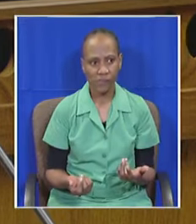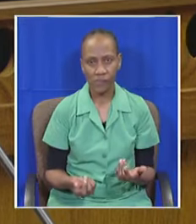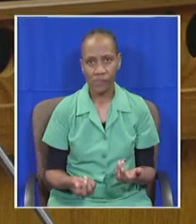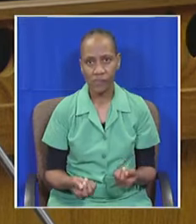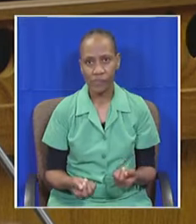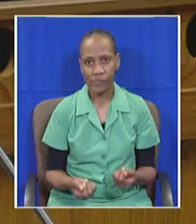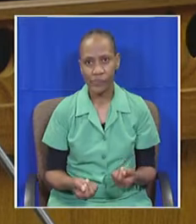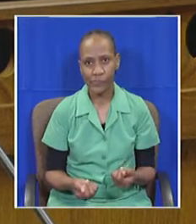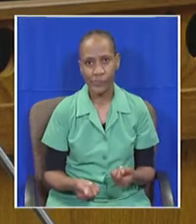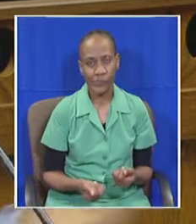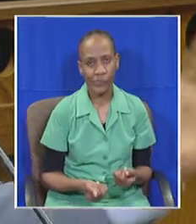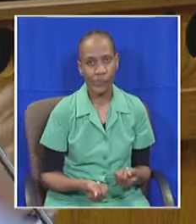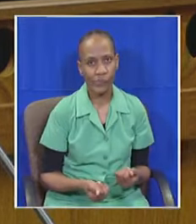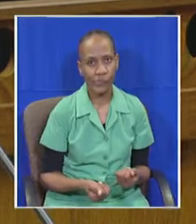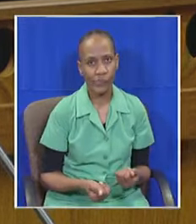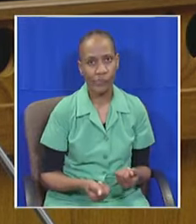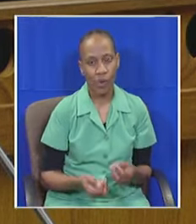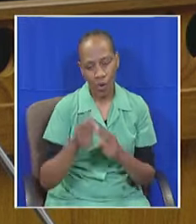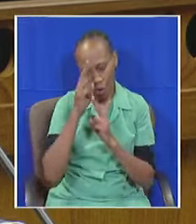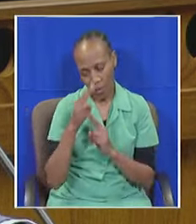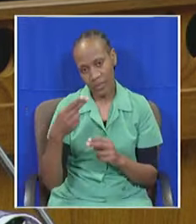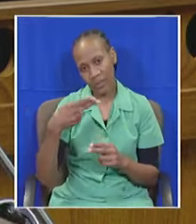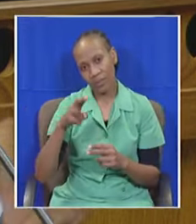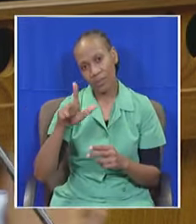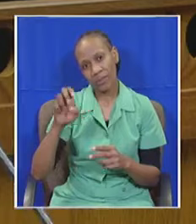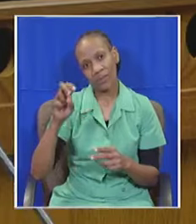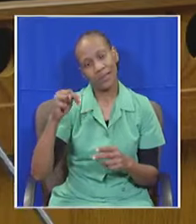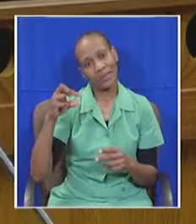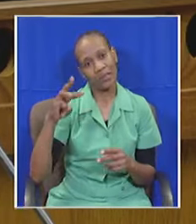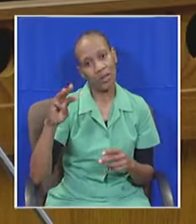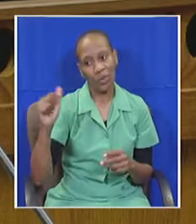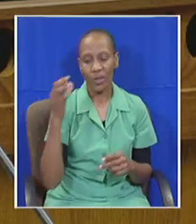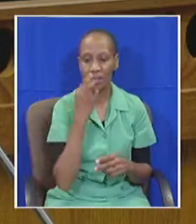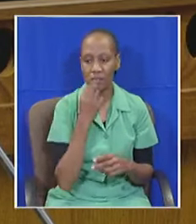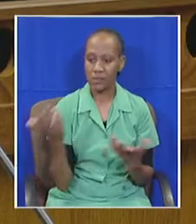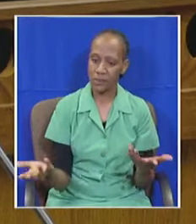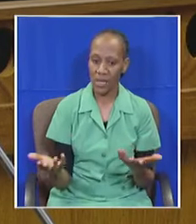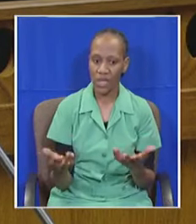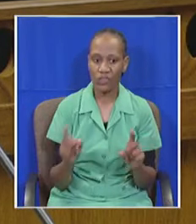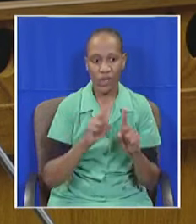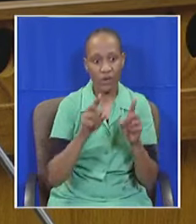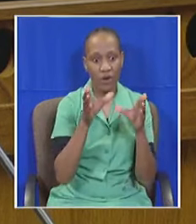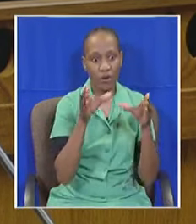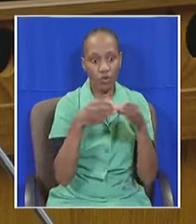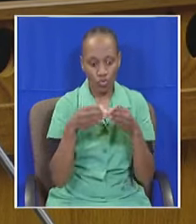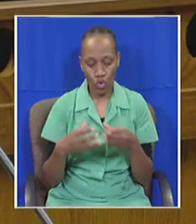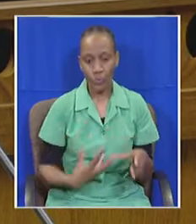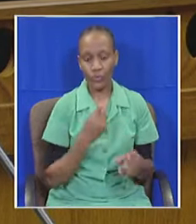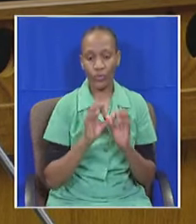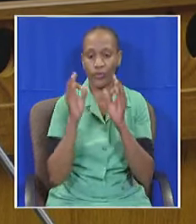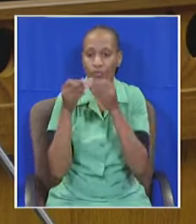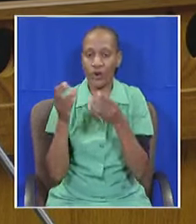we realize our freedom. Honorable Hlengwa comes here and say that there's no multi-party youth forum because the ANC